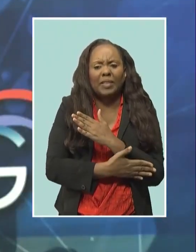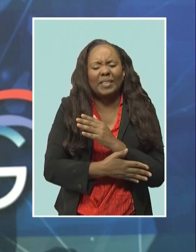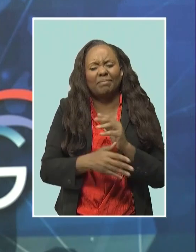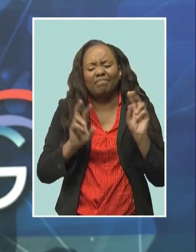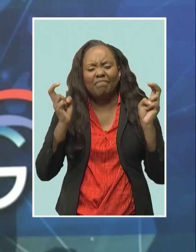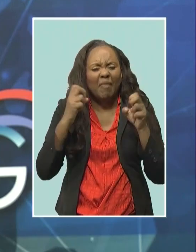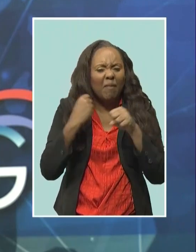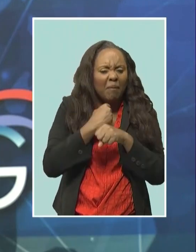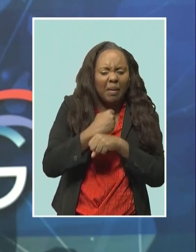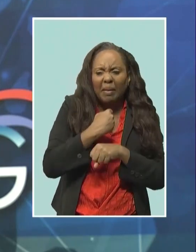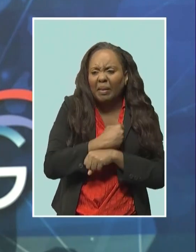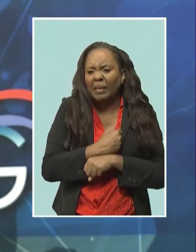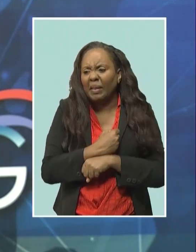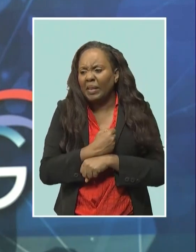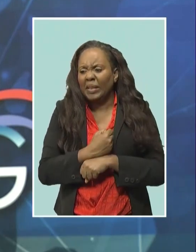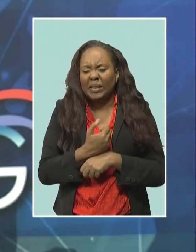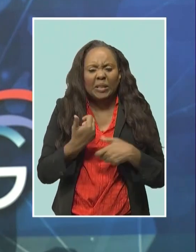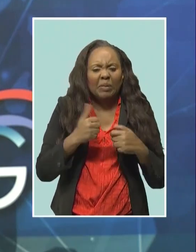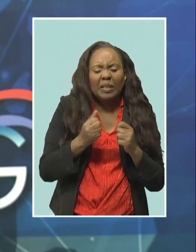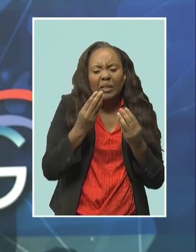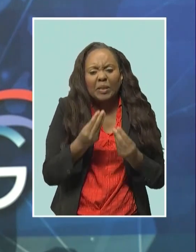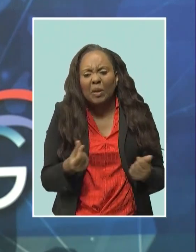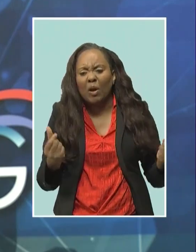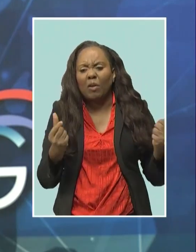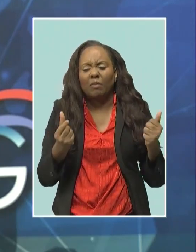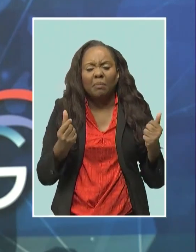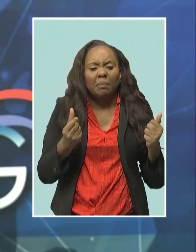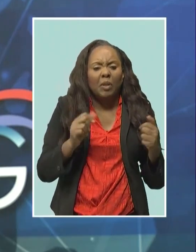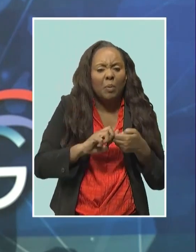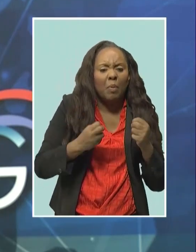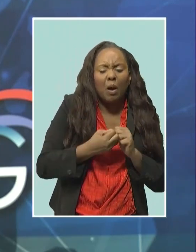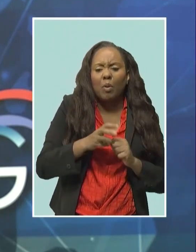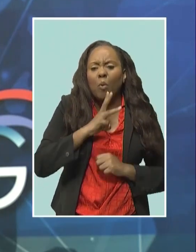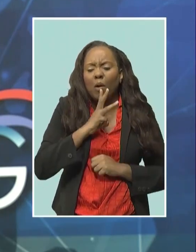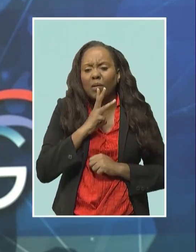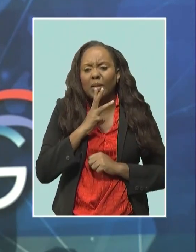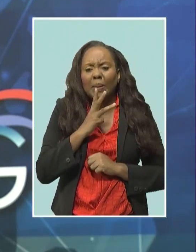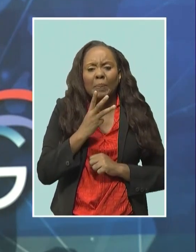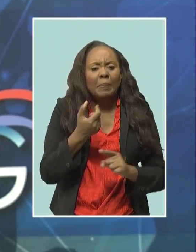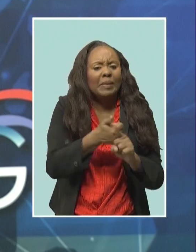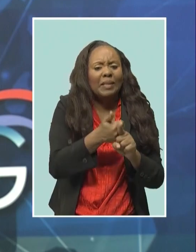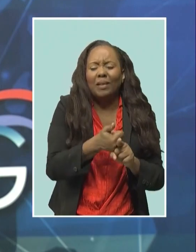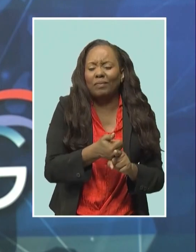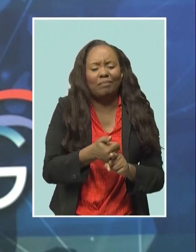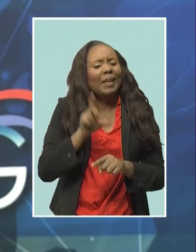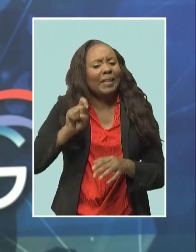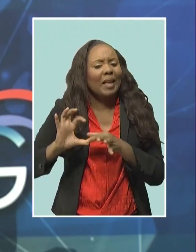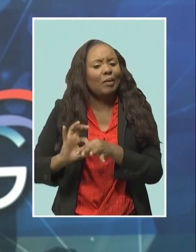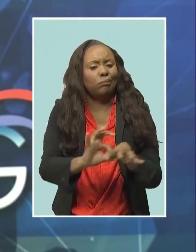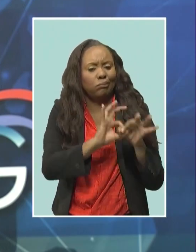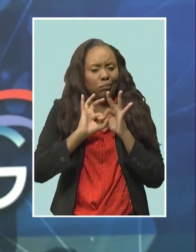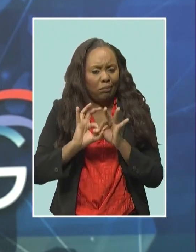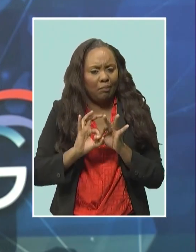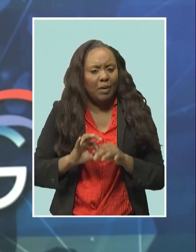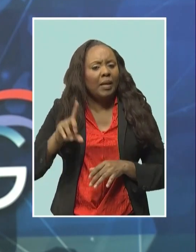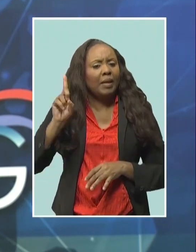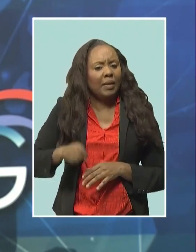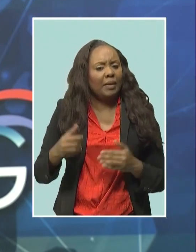Additionally, Ms. Mottley says there are some difficult decisions to be taken and changes needed pertaining to water